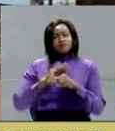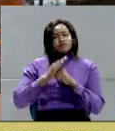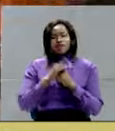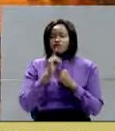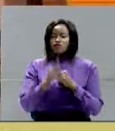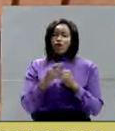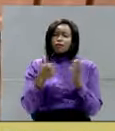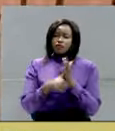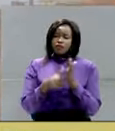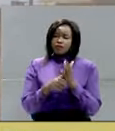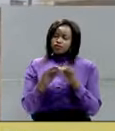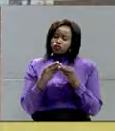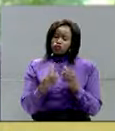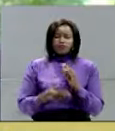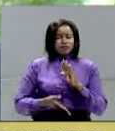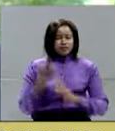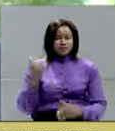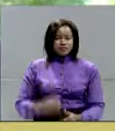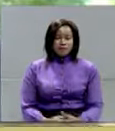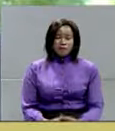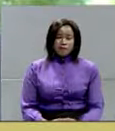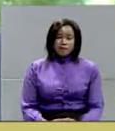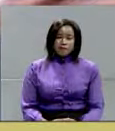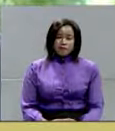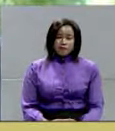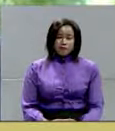the problem is addressed.